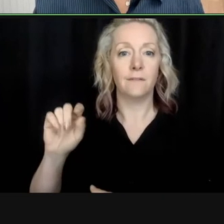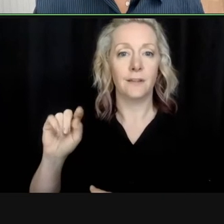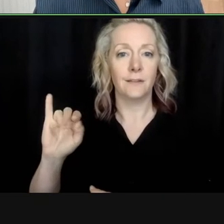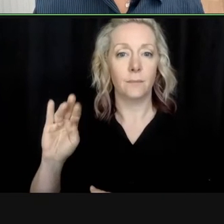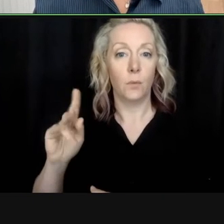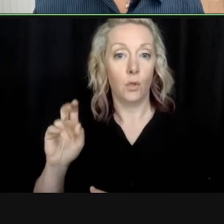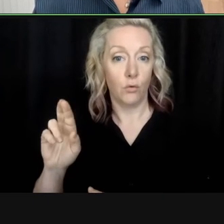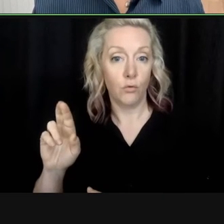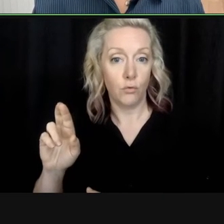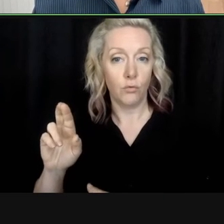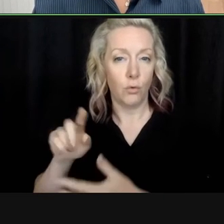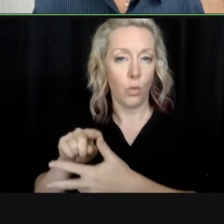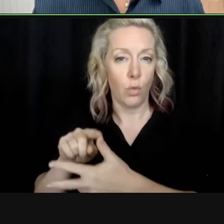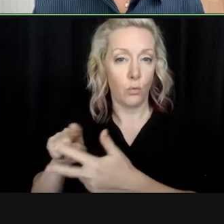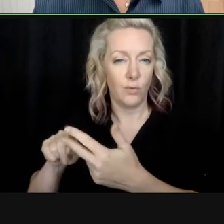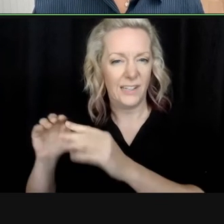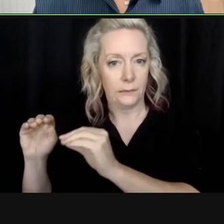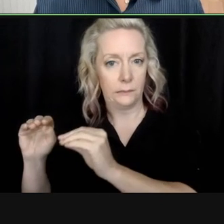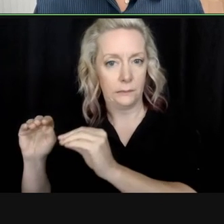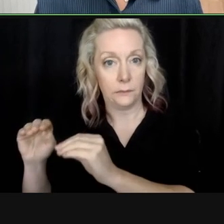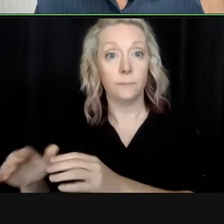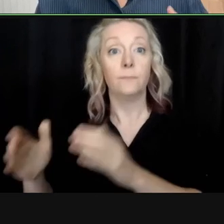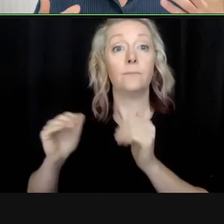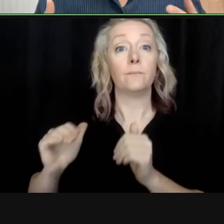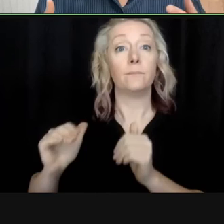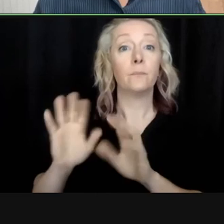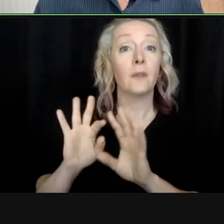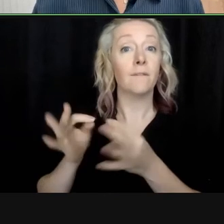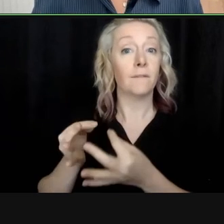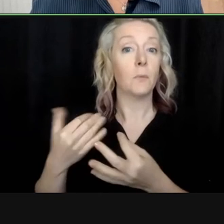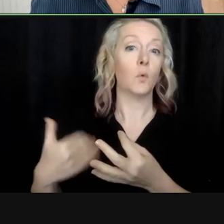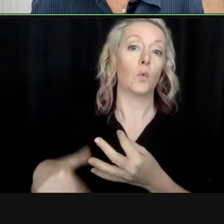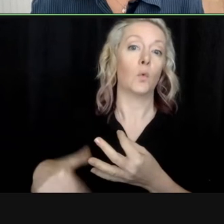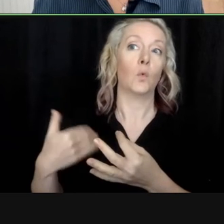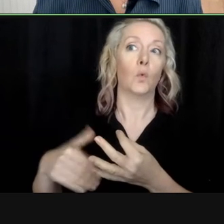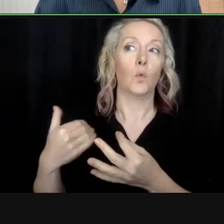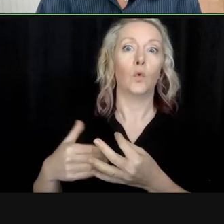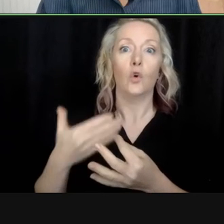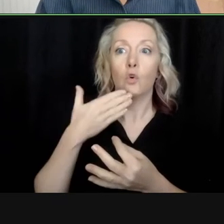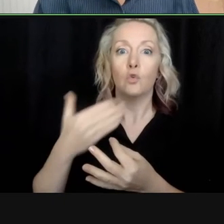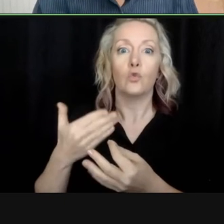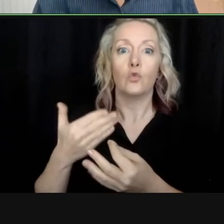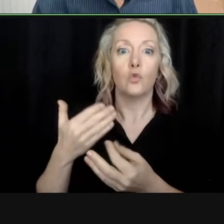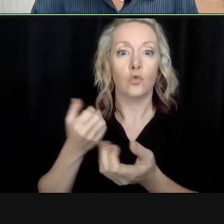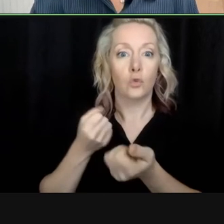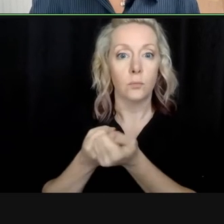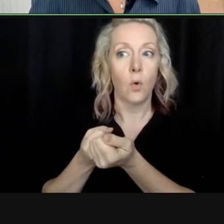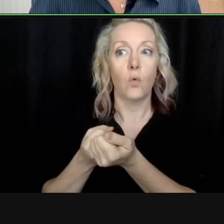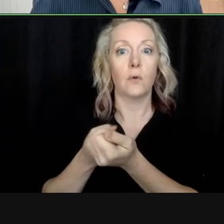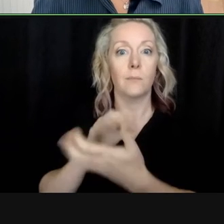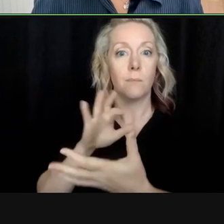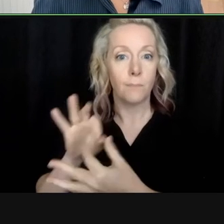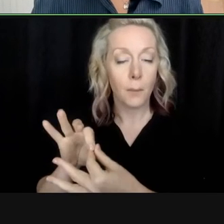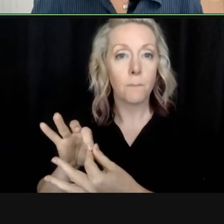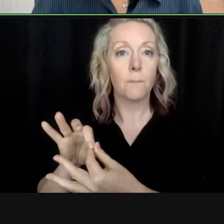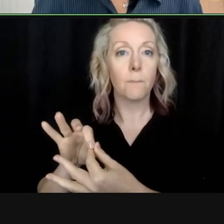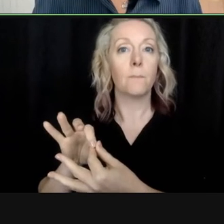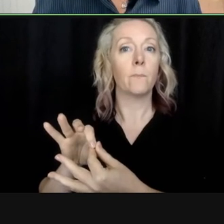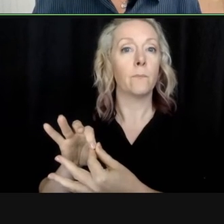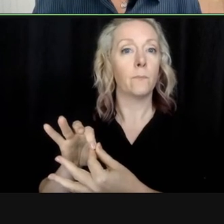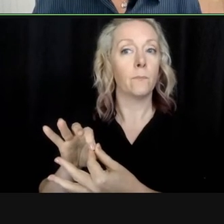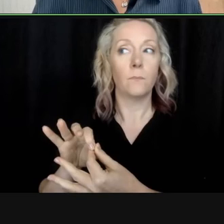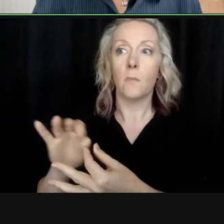issues. And also, families often find a lot of valuable social and informational support because they get connected